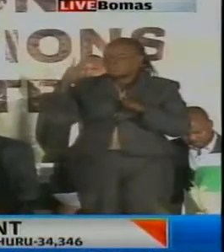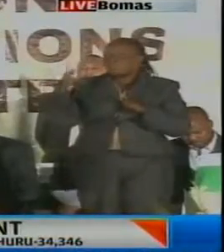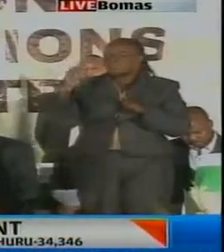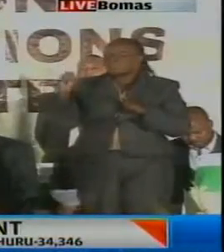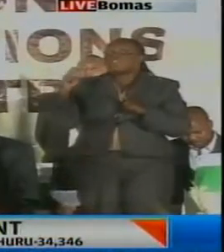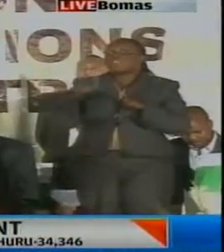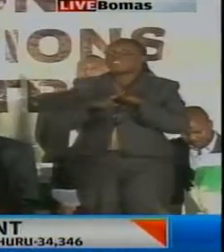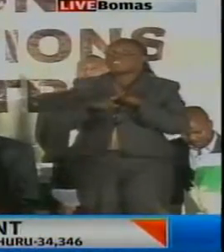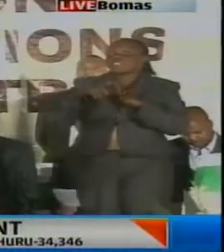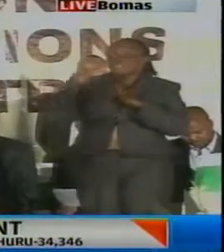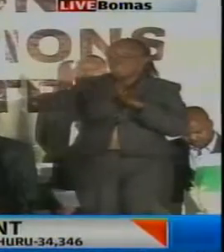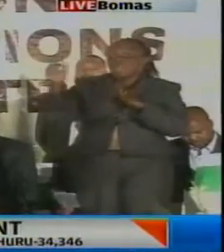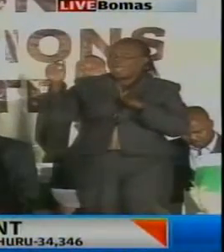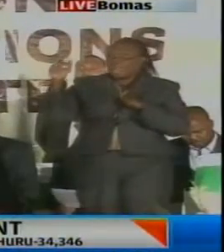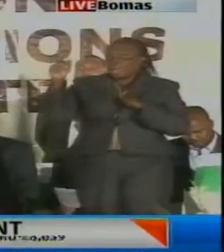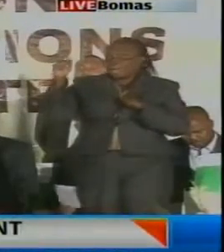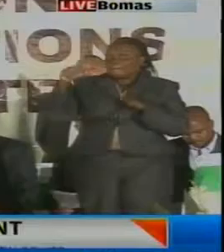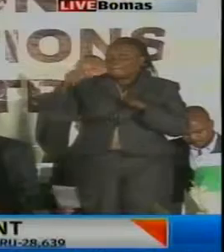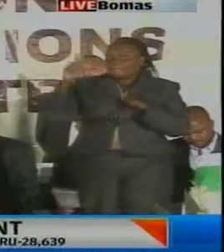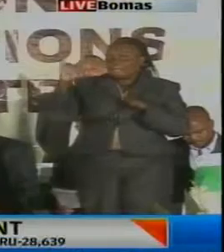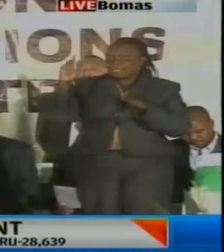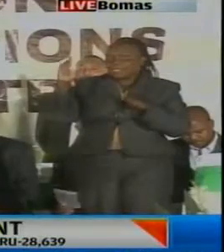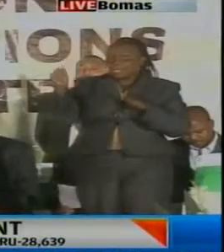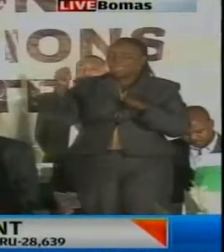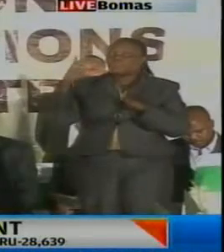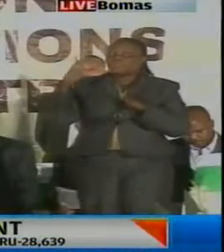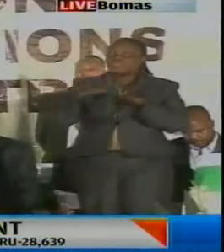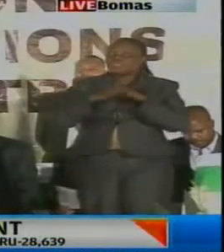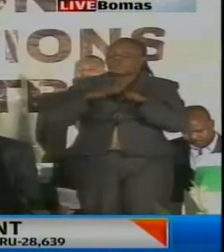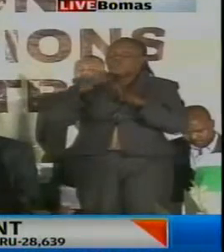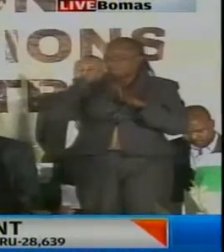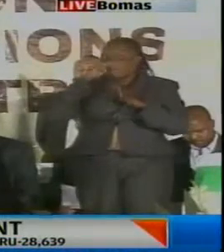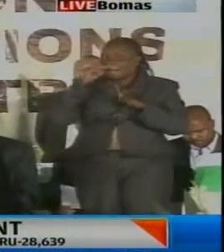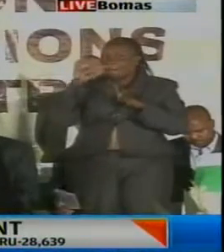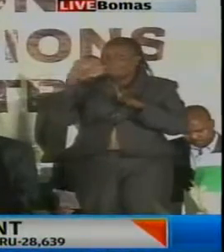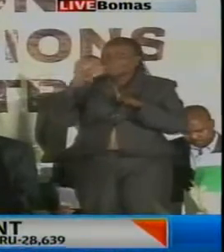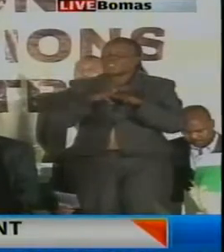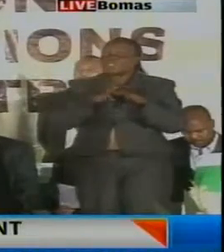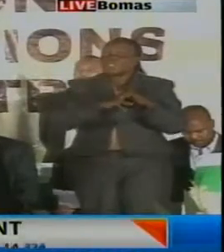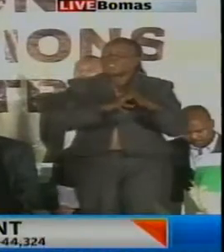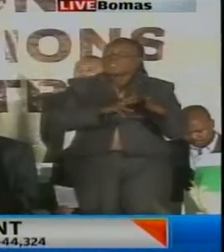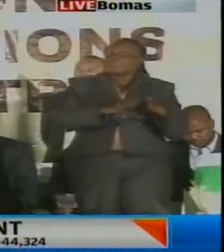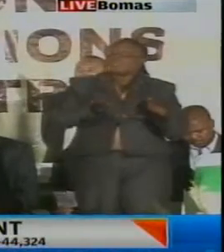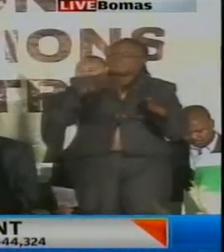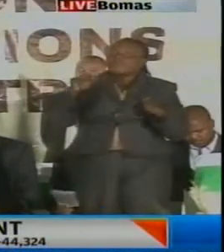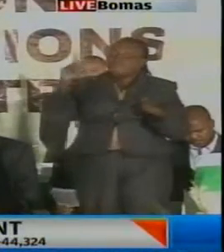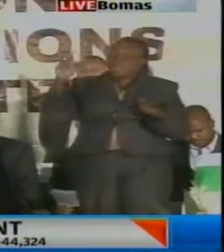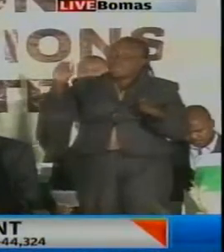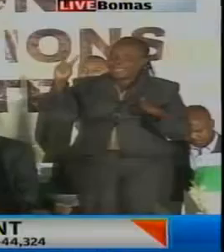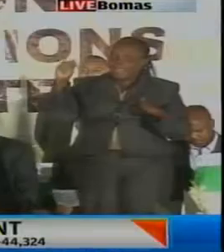Muhammad Abduba, 81, Musalia Mudavadi, 299, Paul Kibugi, 40, Peter